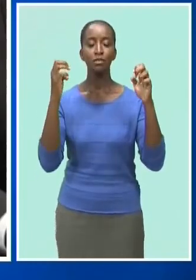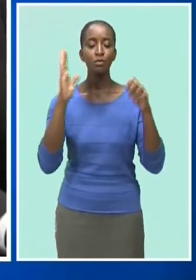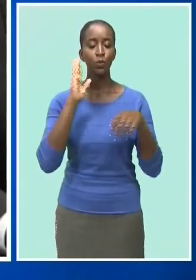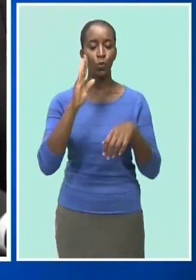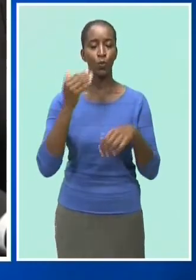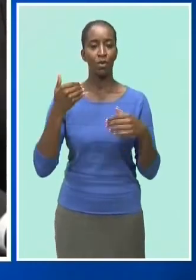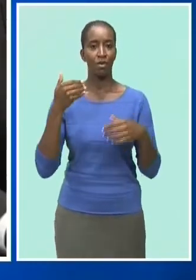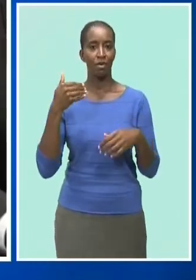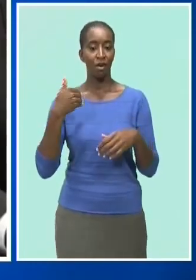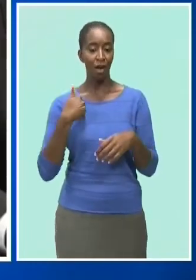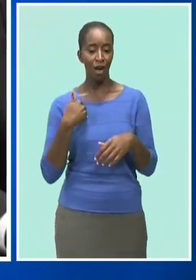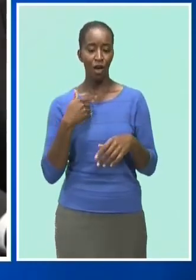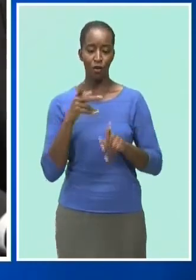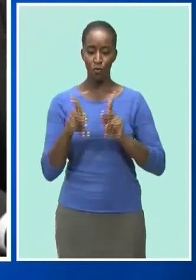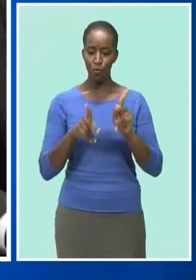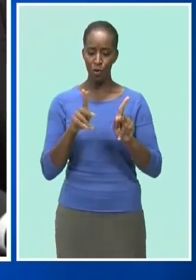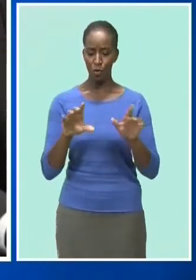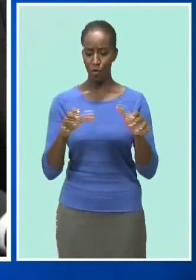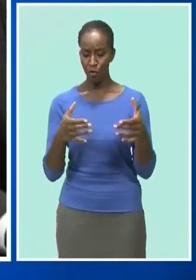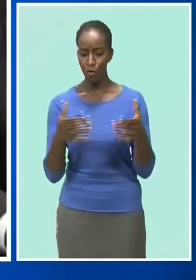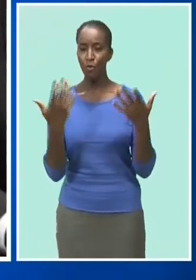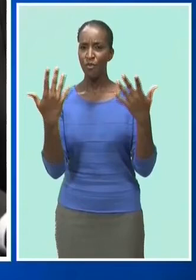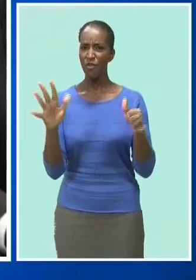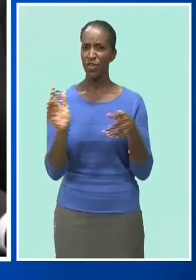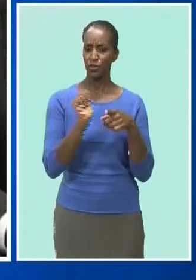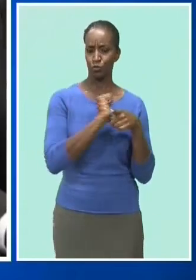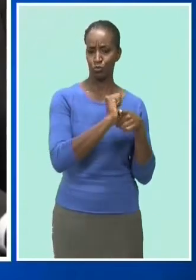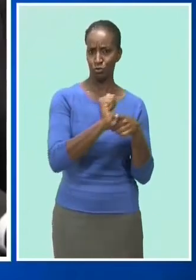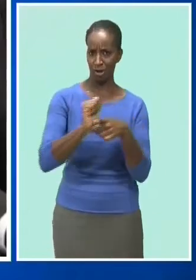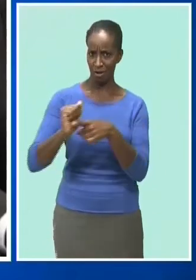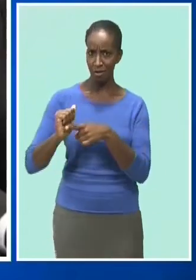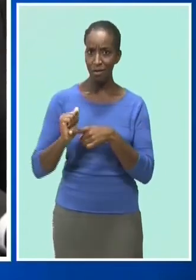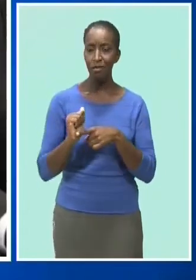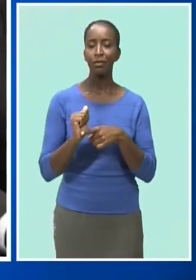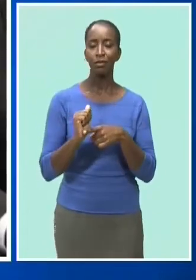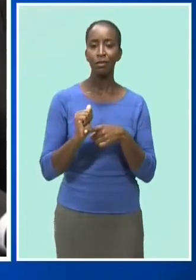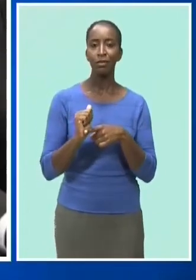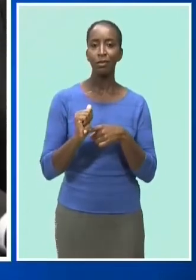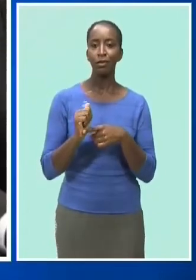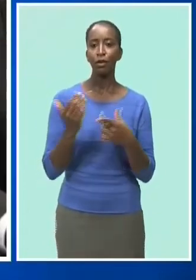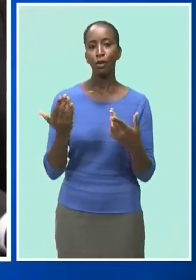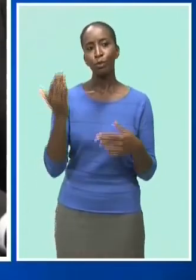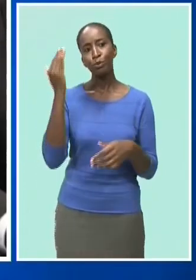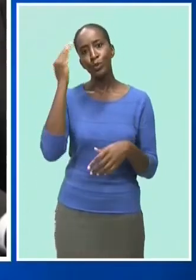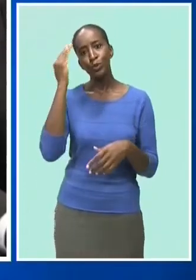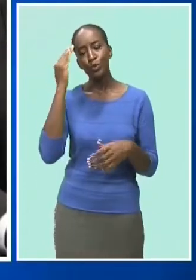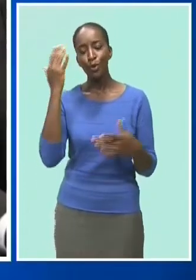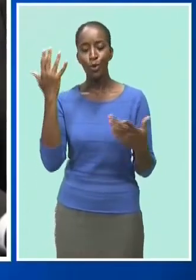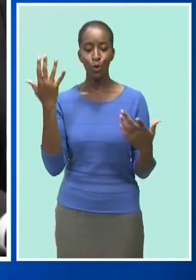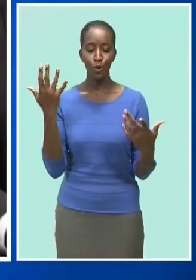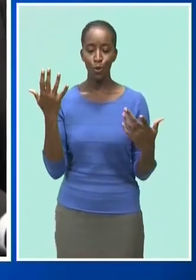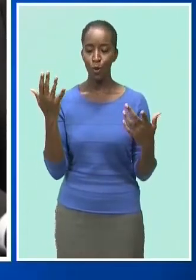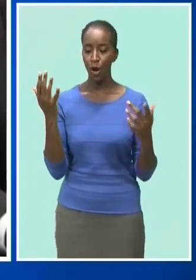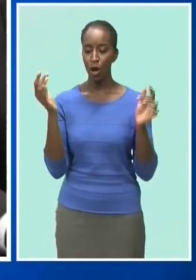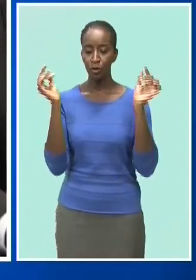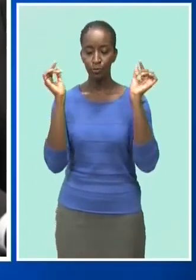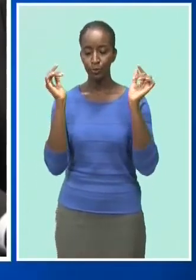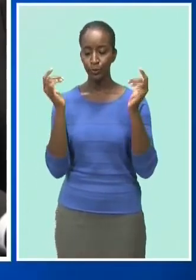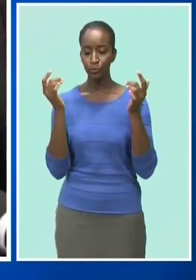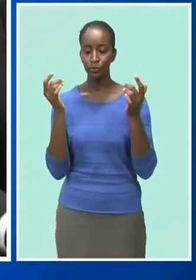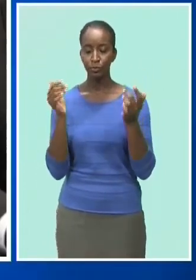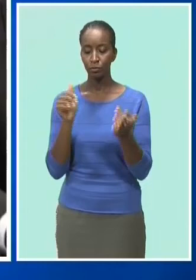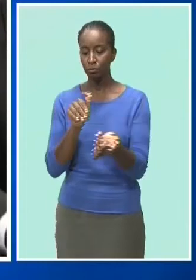people who would have been trained in basic things relating to first aid, disaster,